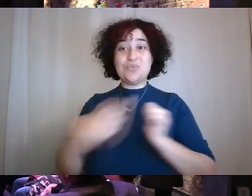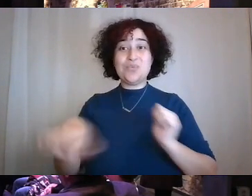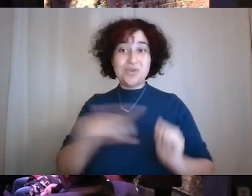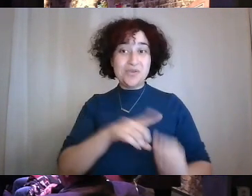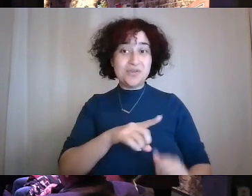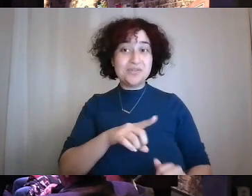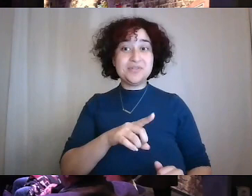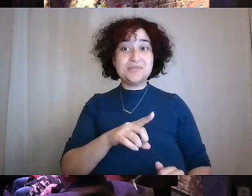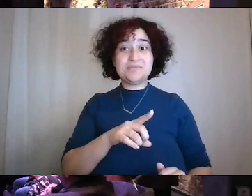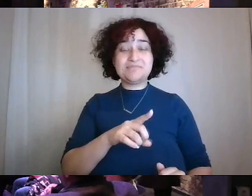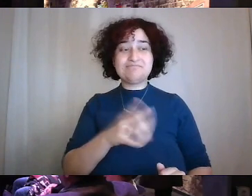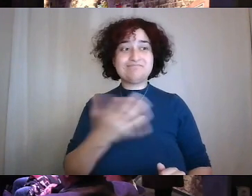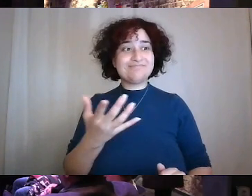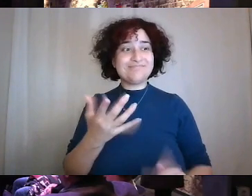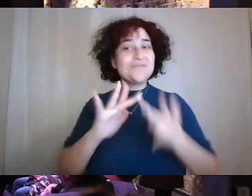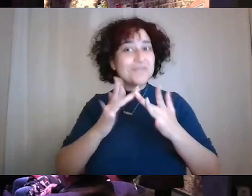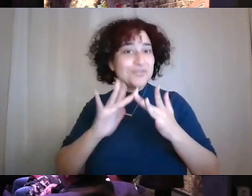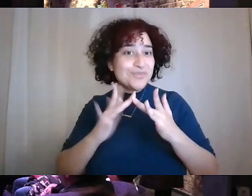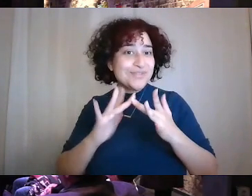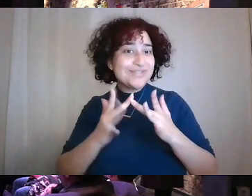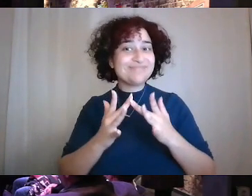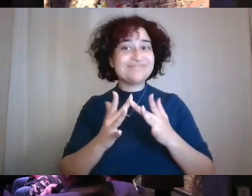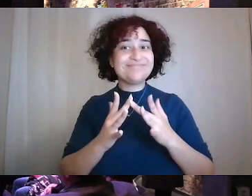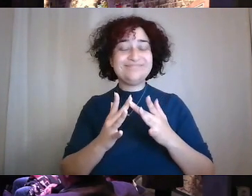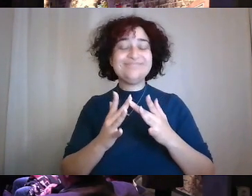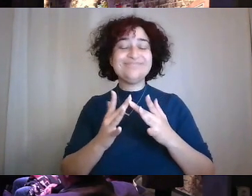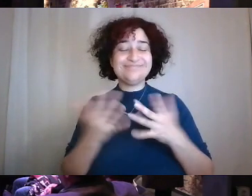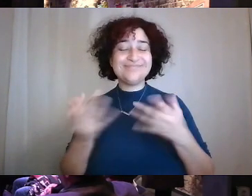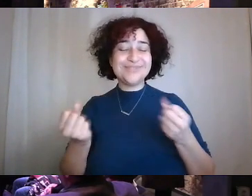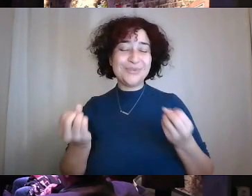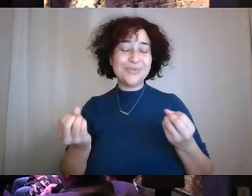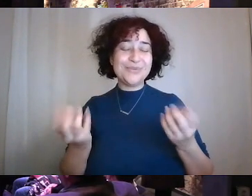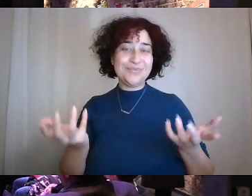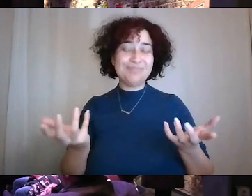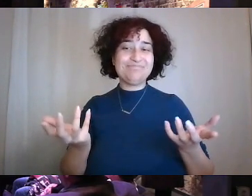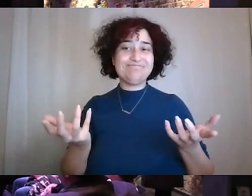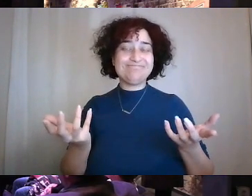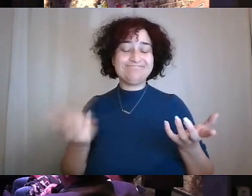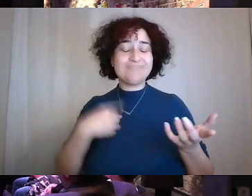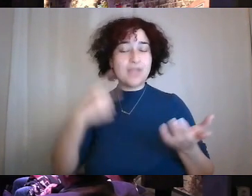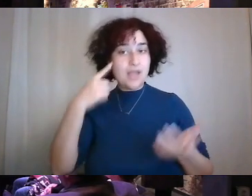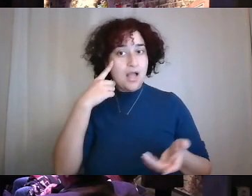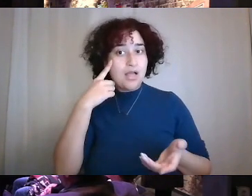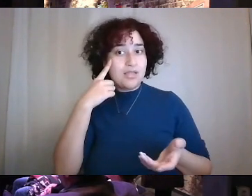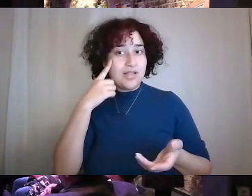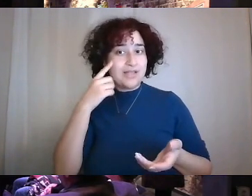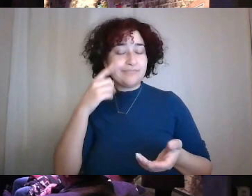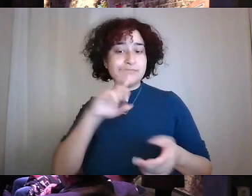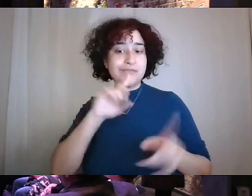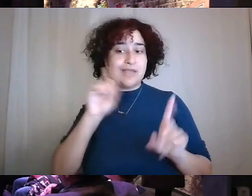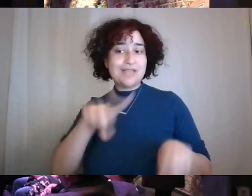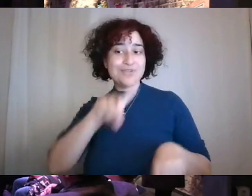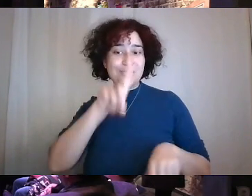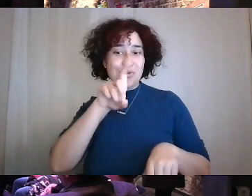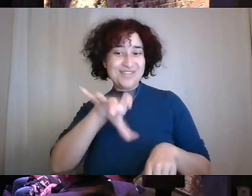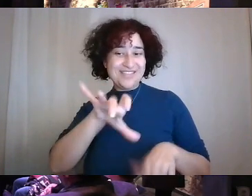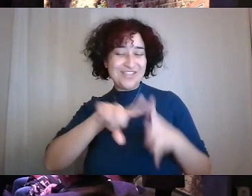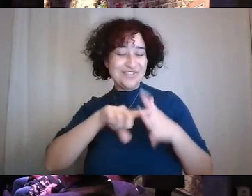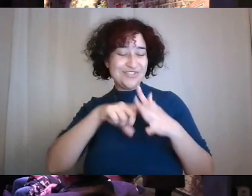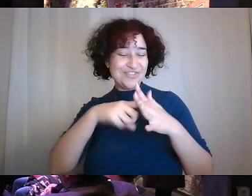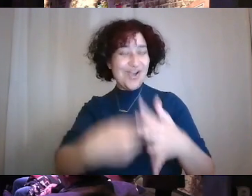virtually in your midst. And so I think to the question that started the beginning that